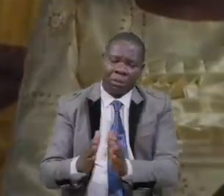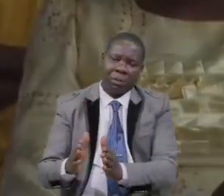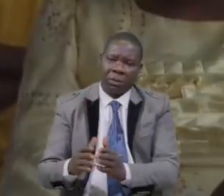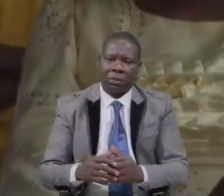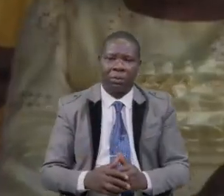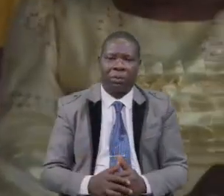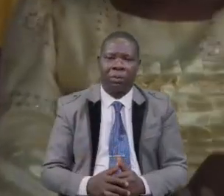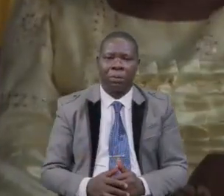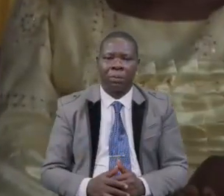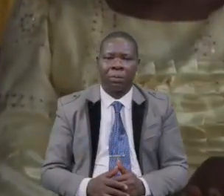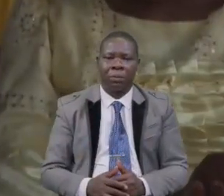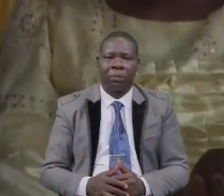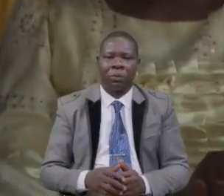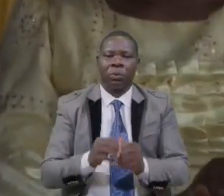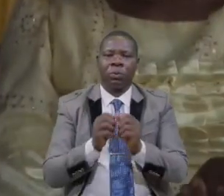for that anointing?